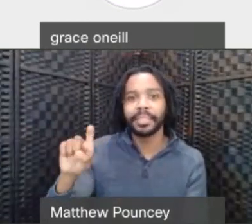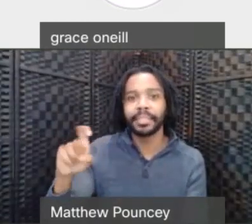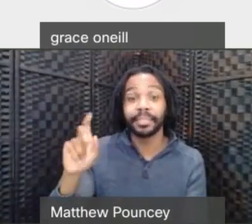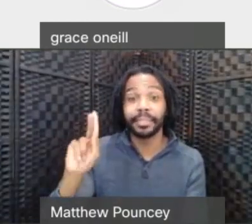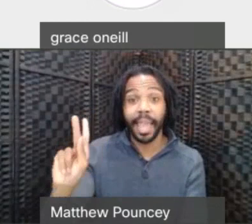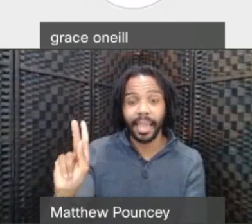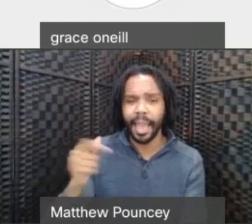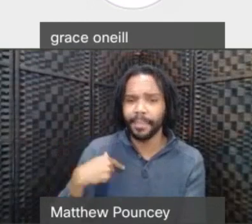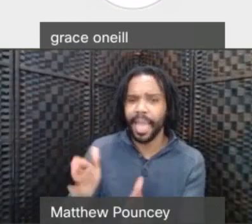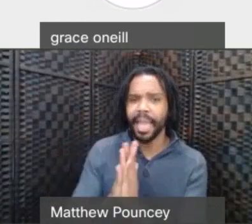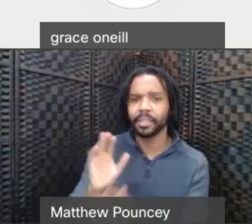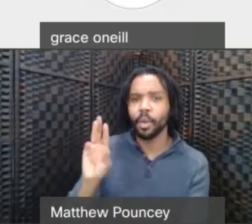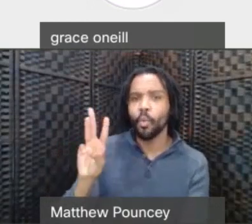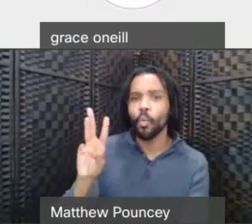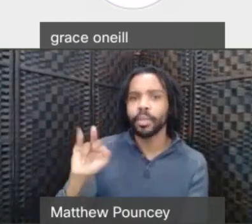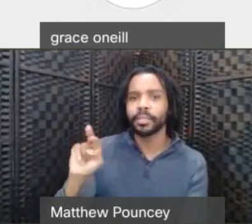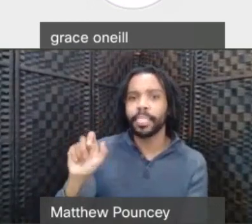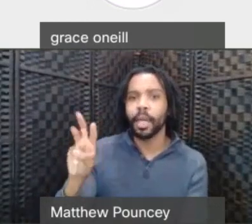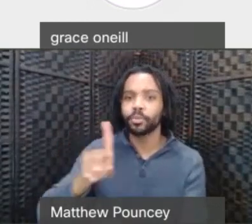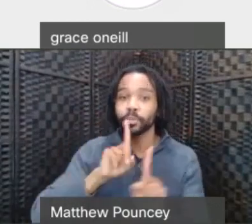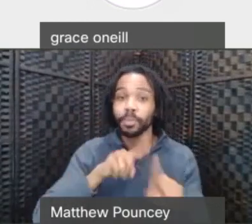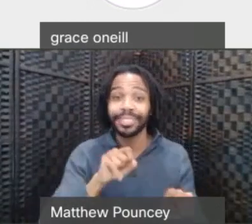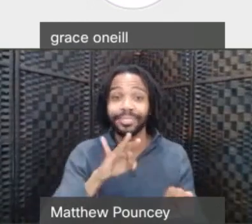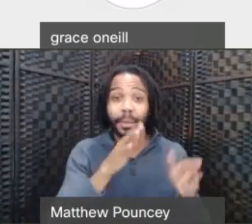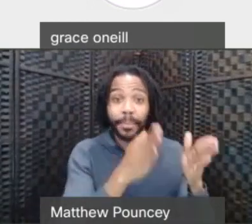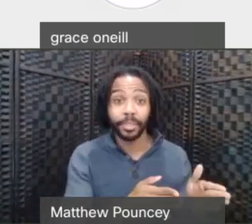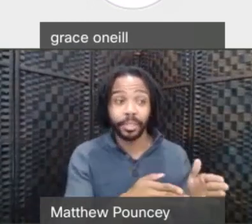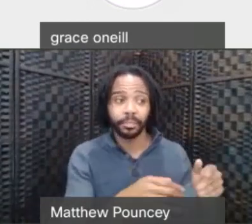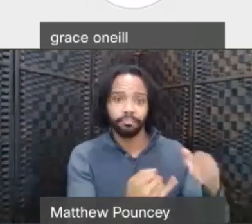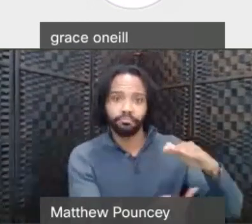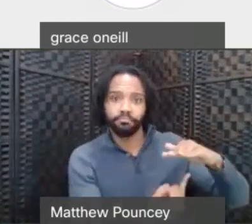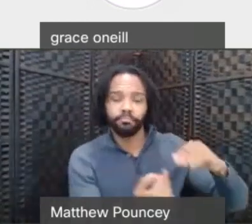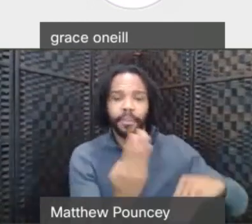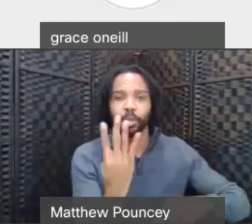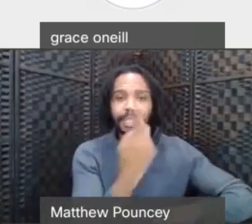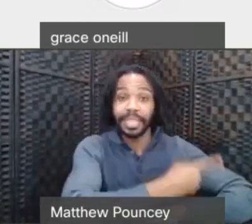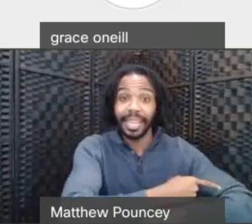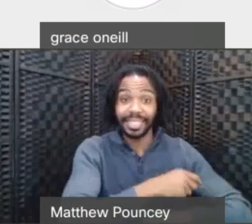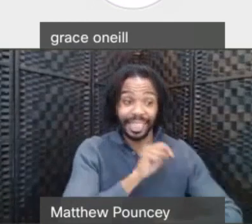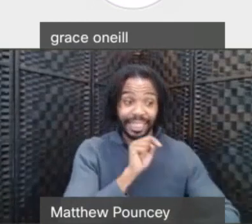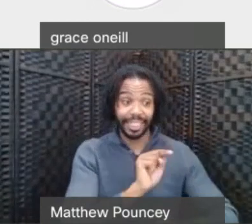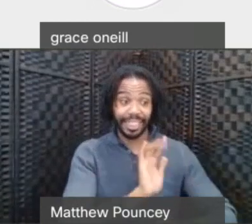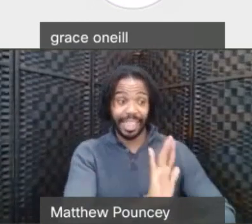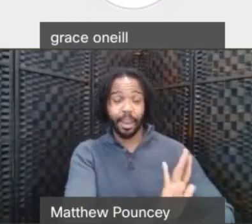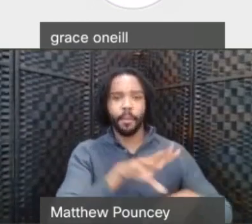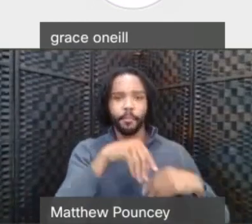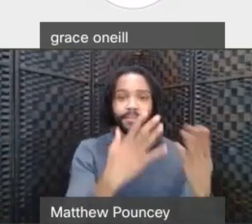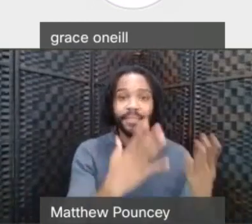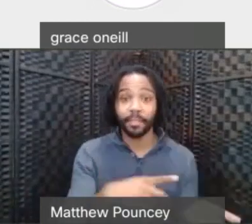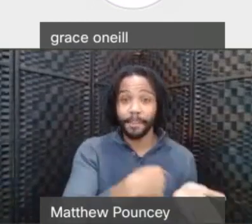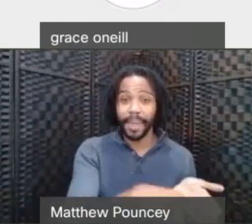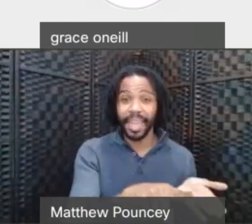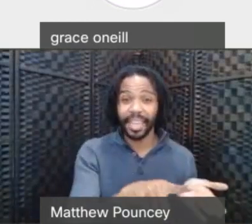If you have people who have to quarantine for 14 days, does the provider get paid a quarantine rate, I assume